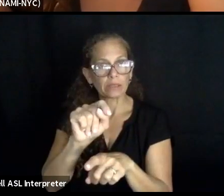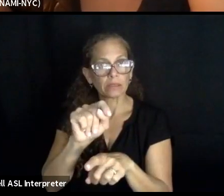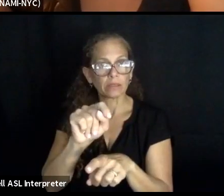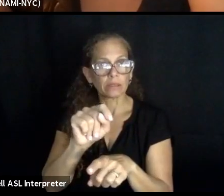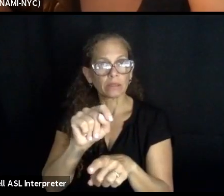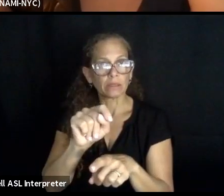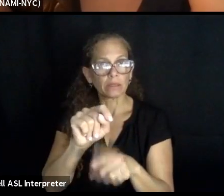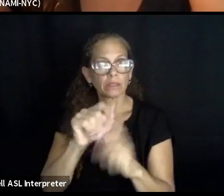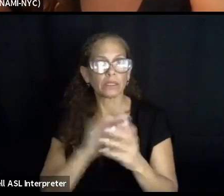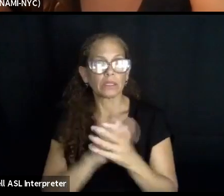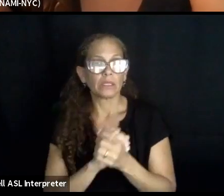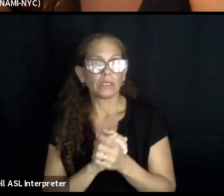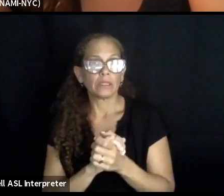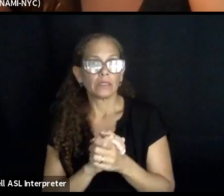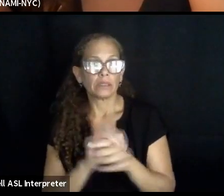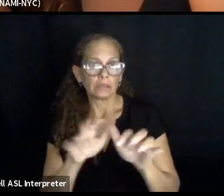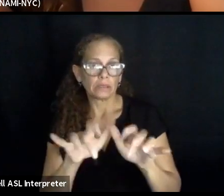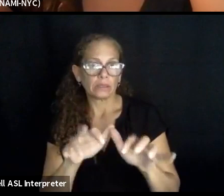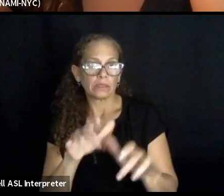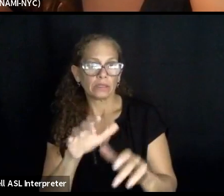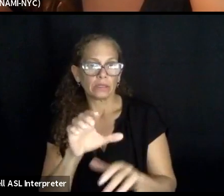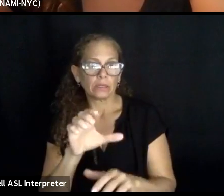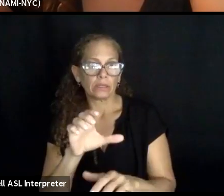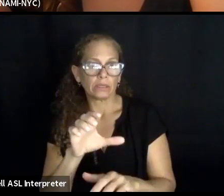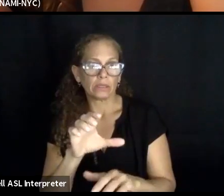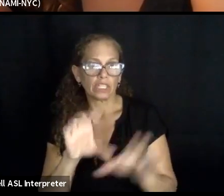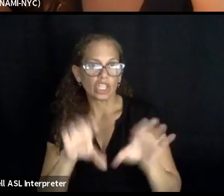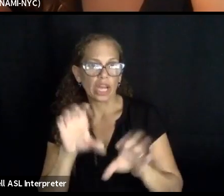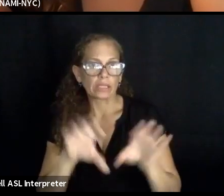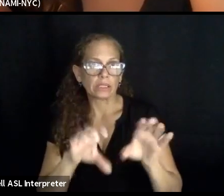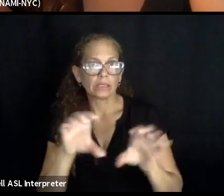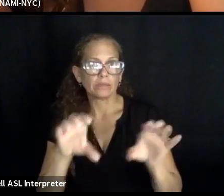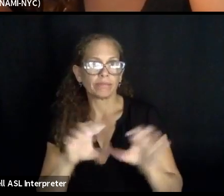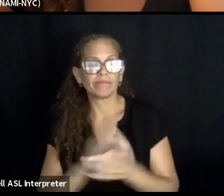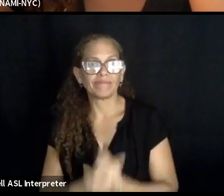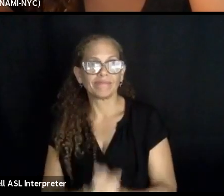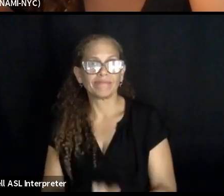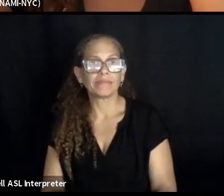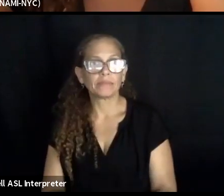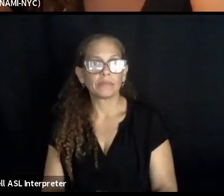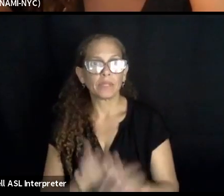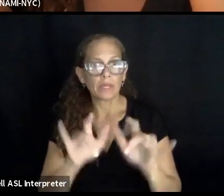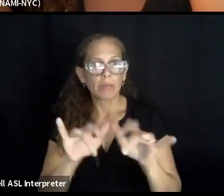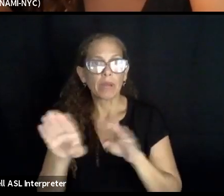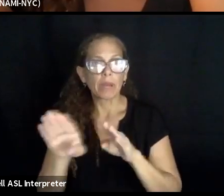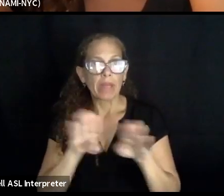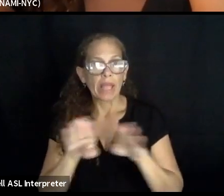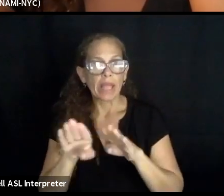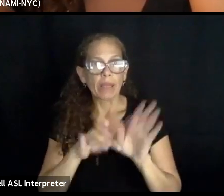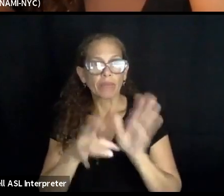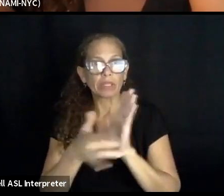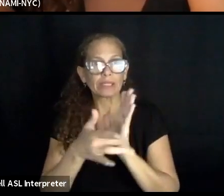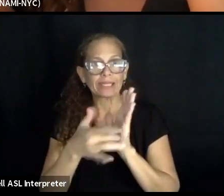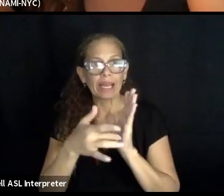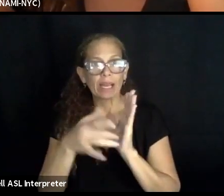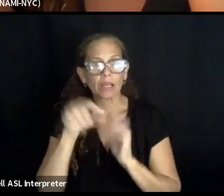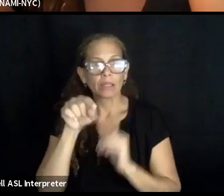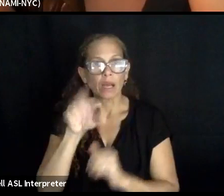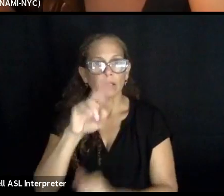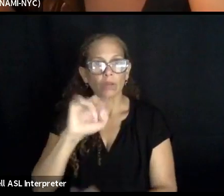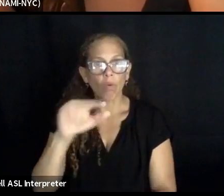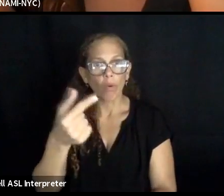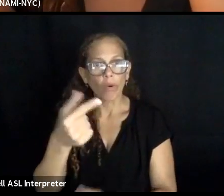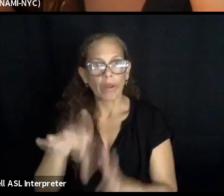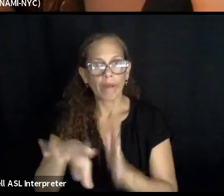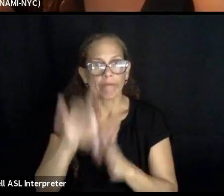website. I'll put it in the chat one more time because I see a lot of things are jumping around in the chat, but the behavioraltech.org resources find a